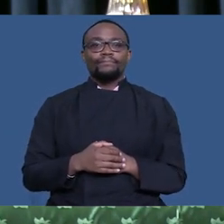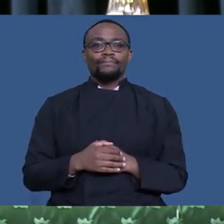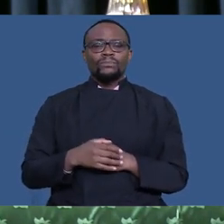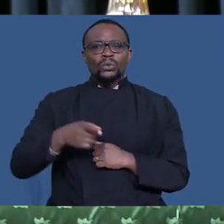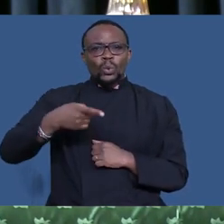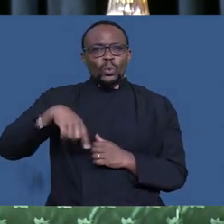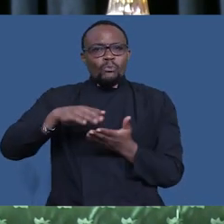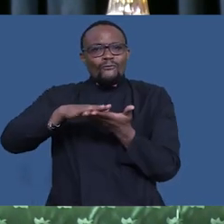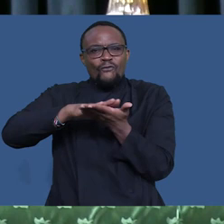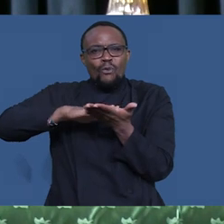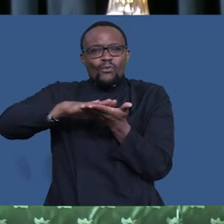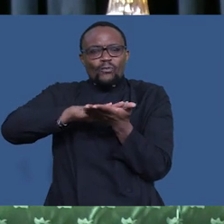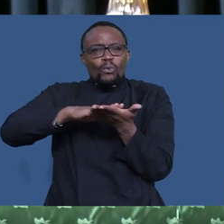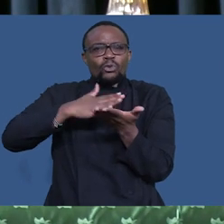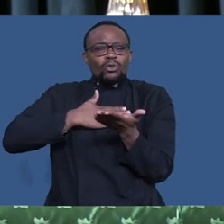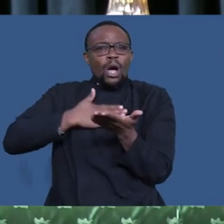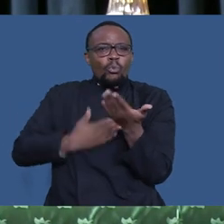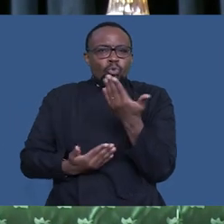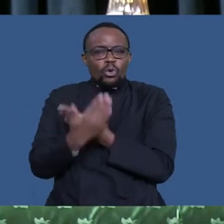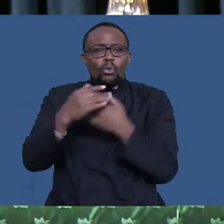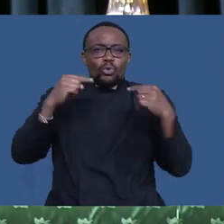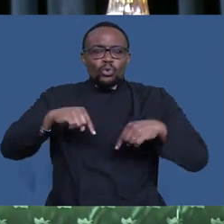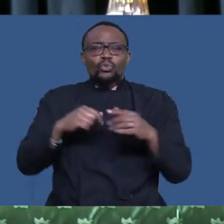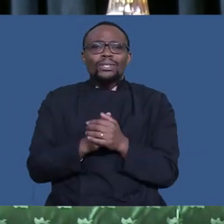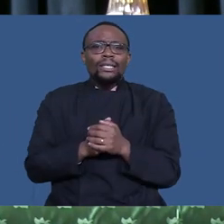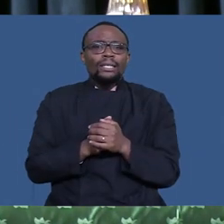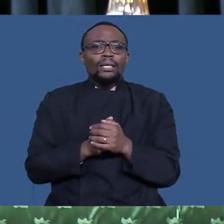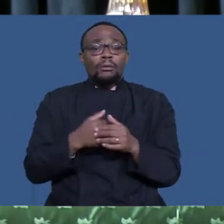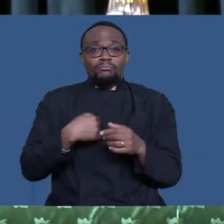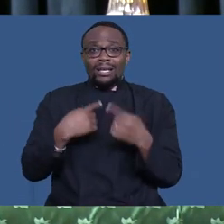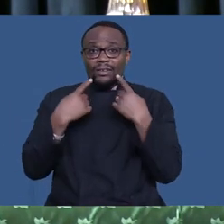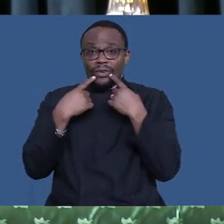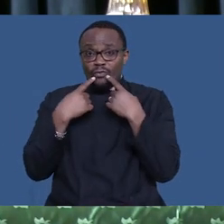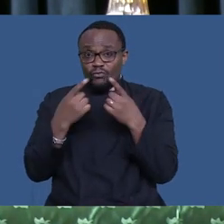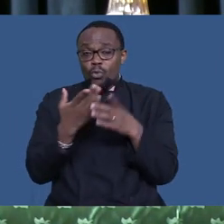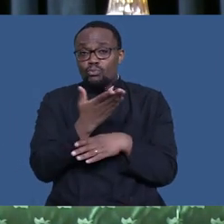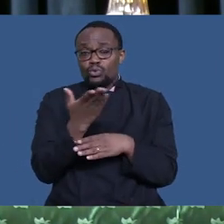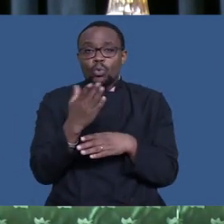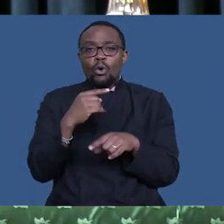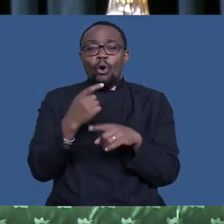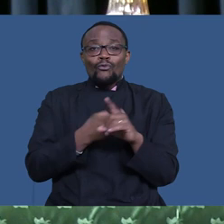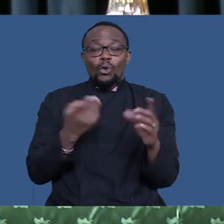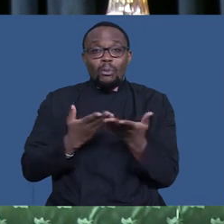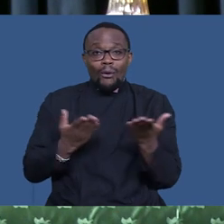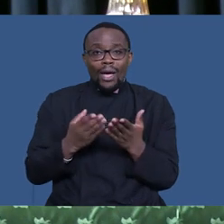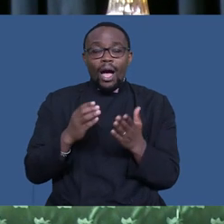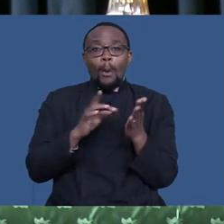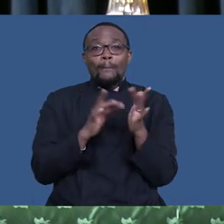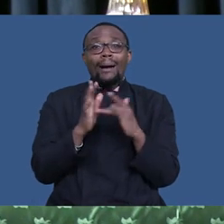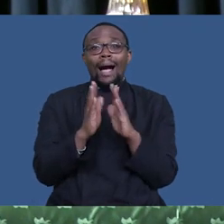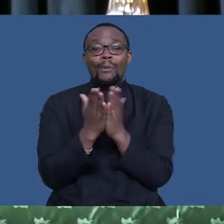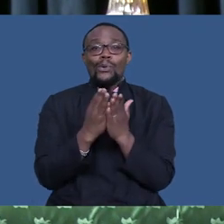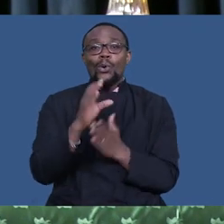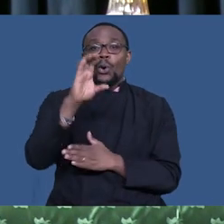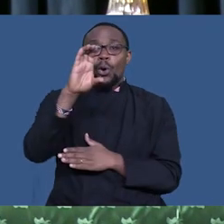We'll base our reflection this morning, as I've mentioned, on the book of Colossians chapter